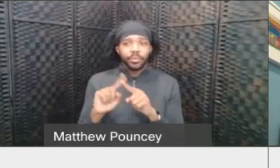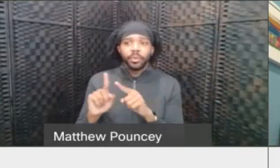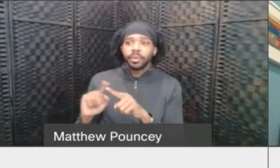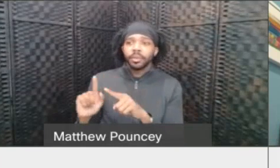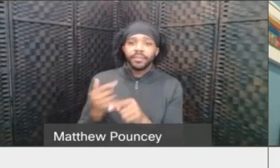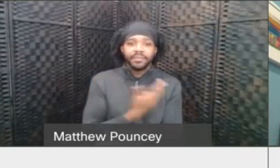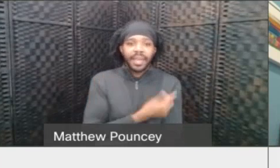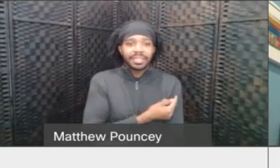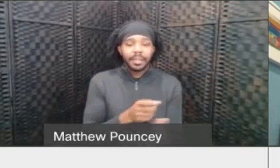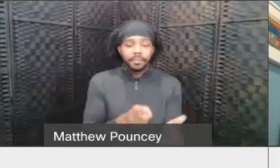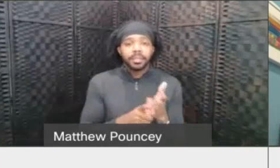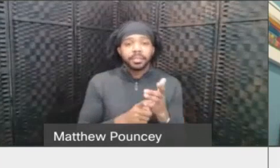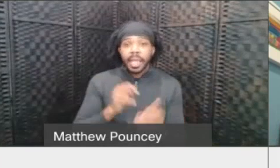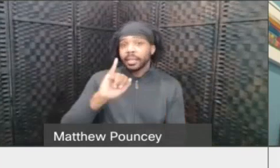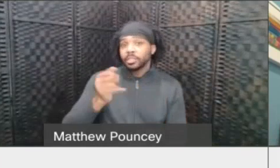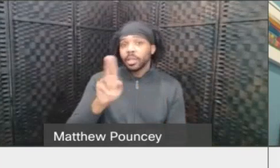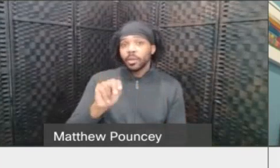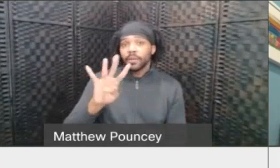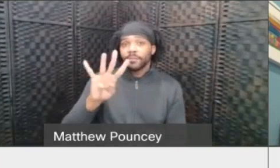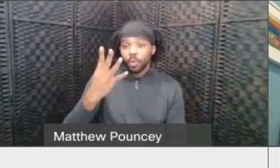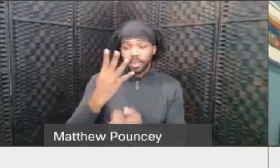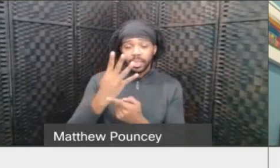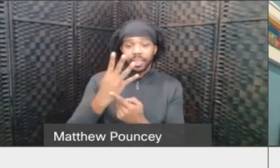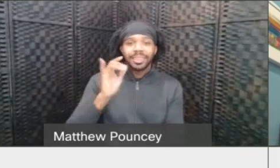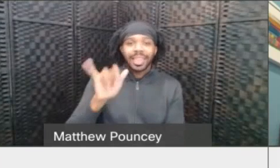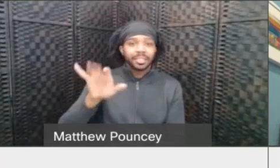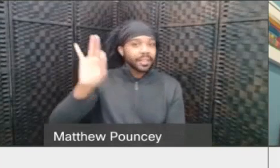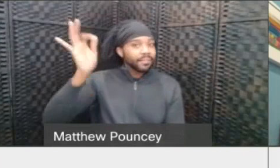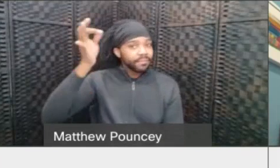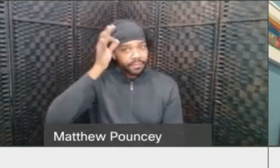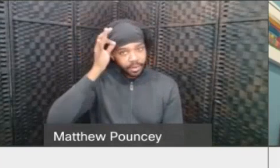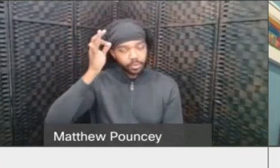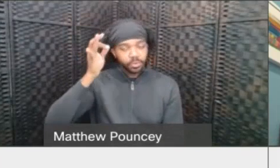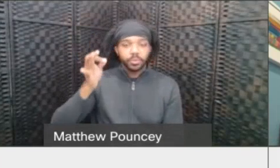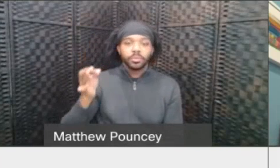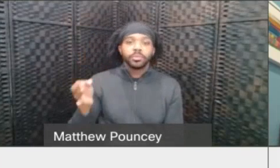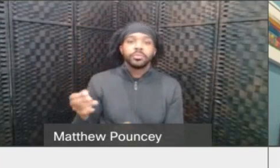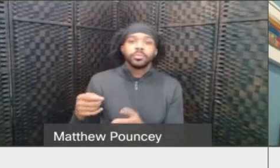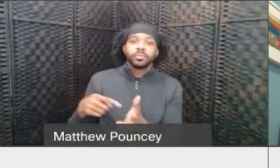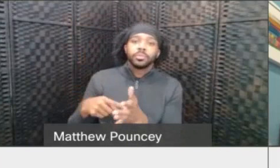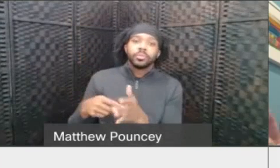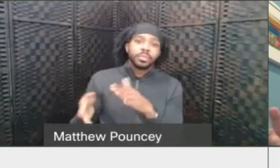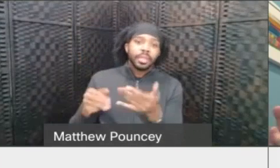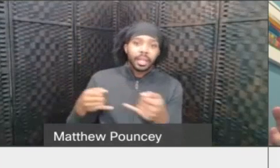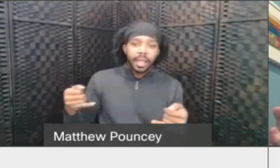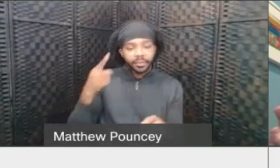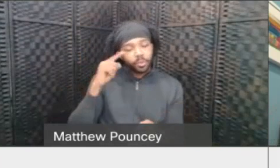had. January 4th is a federal deadline for certain